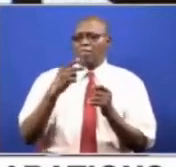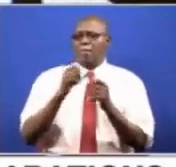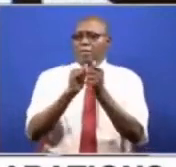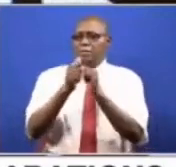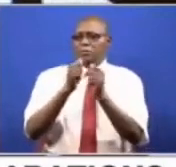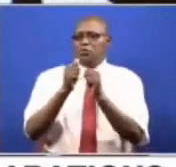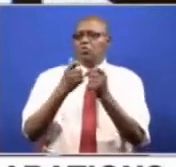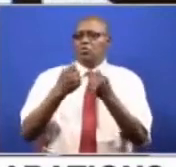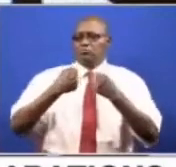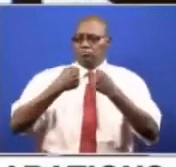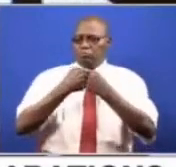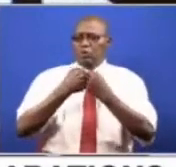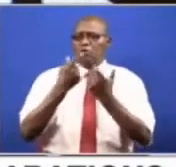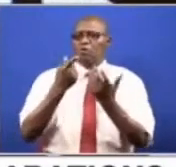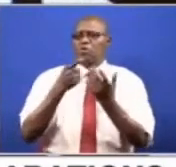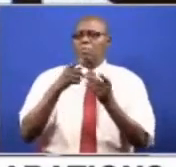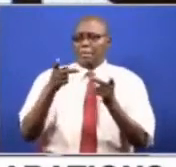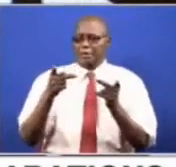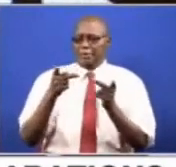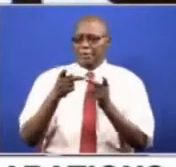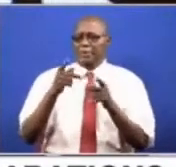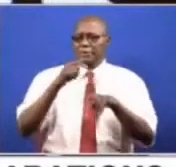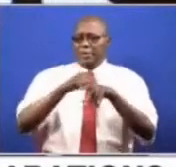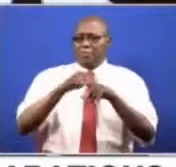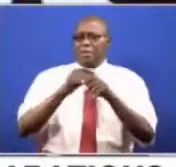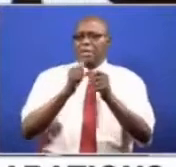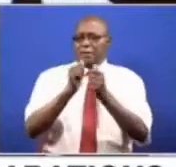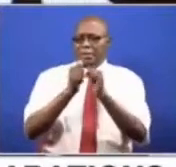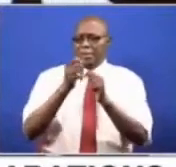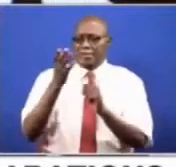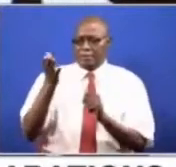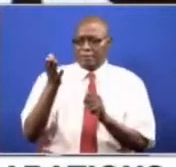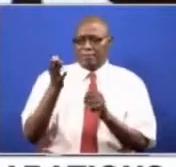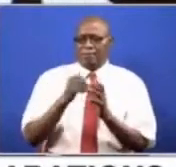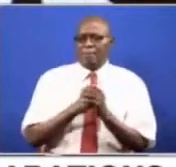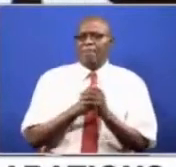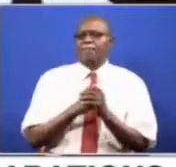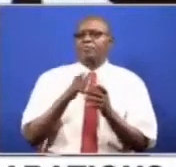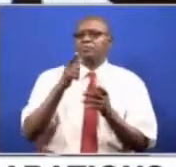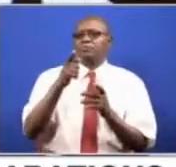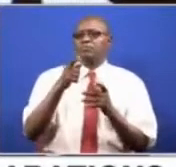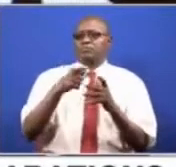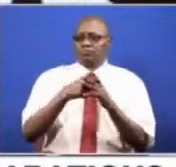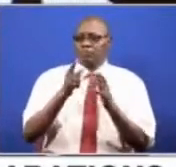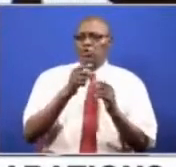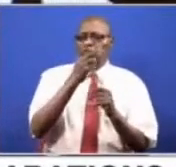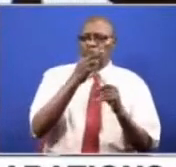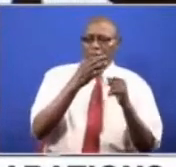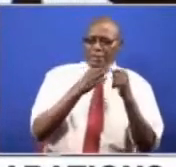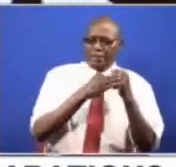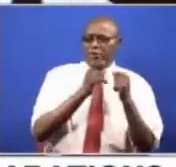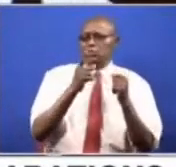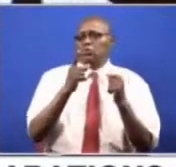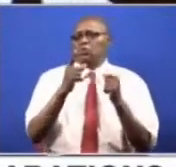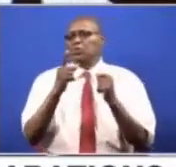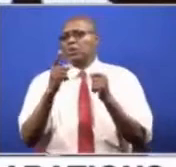slots during the championship at Kasarani. The Commonwealth Games are scheduled to take place from the 28th of July to the